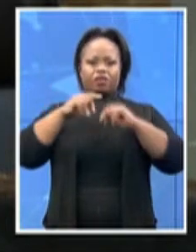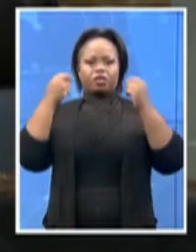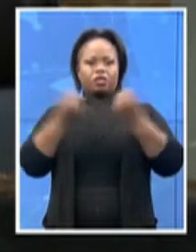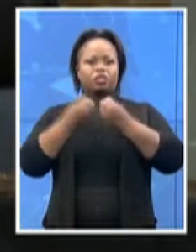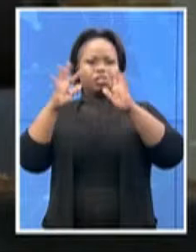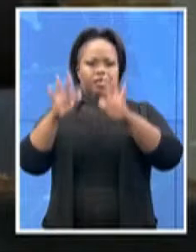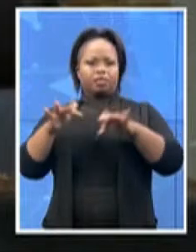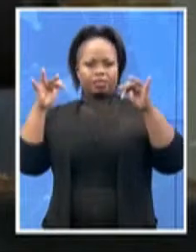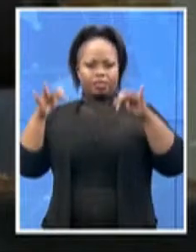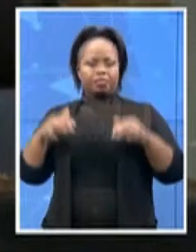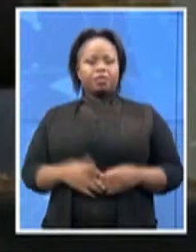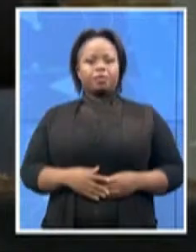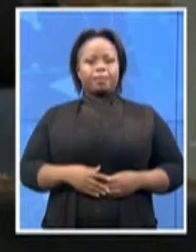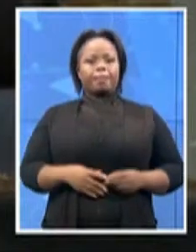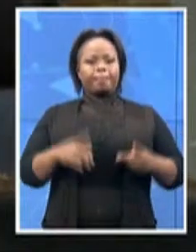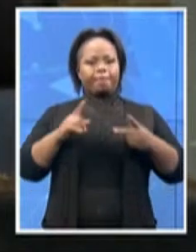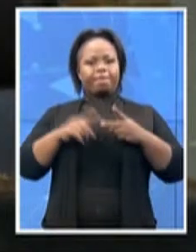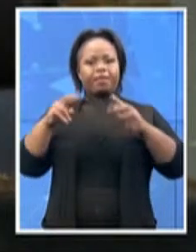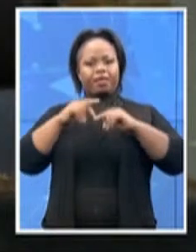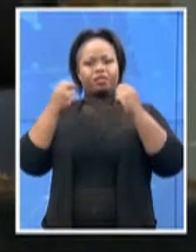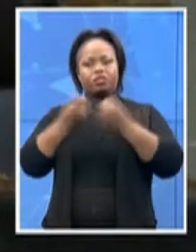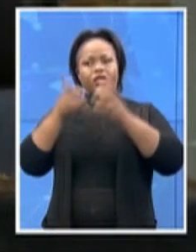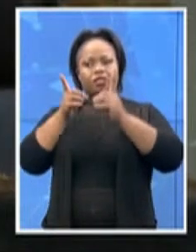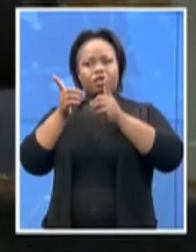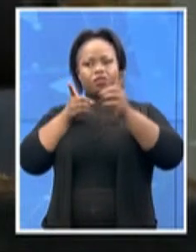and the National Commissioner of Police.